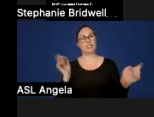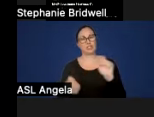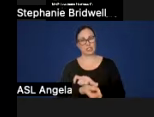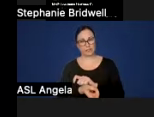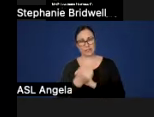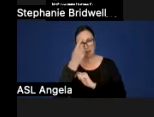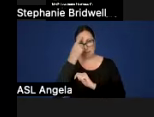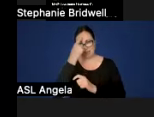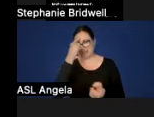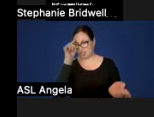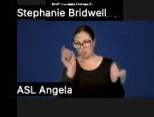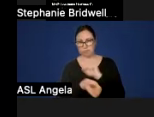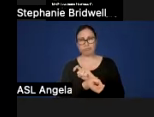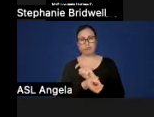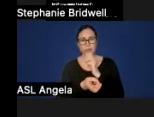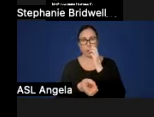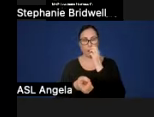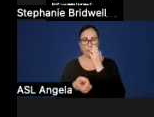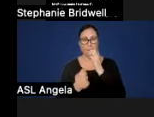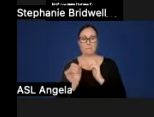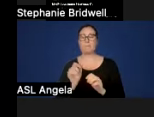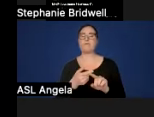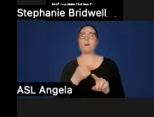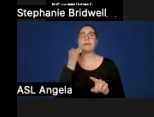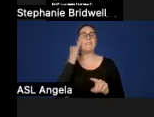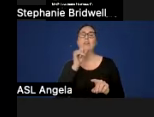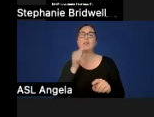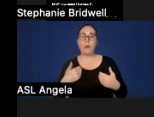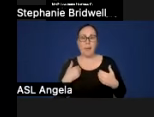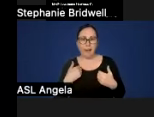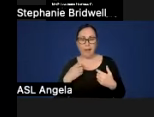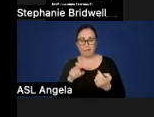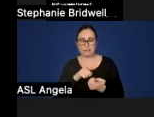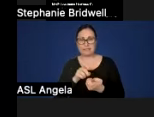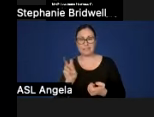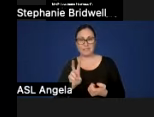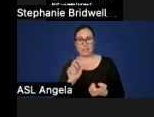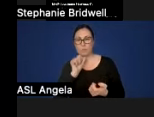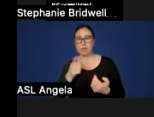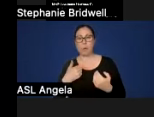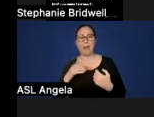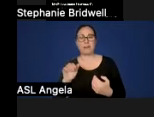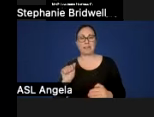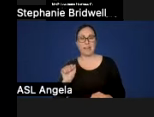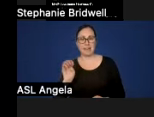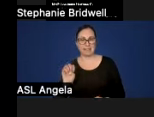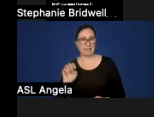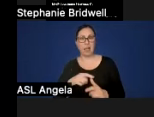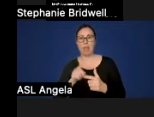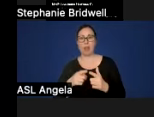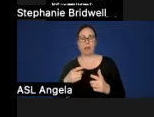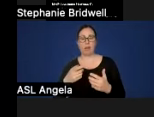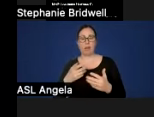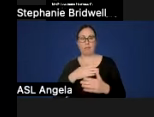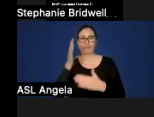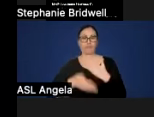from, if we don't have this victim, we don't have a case, right? And then that's the end of it. Like, that's